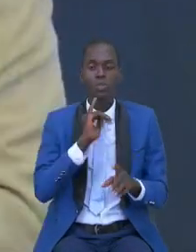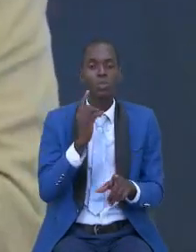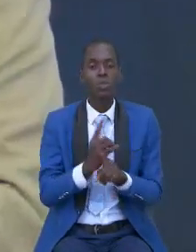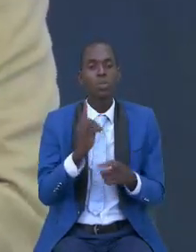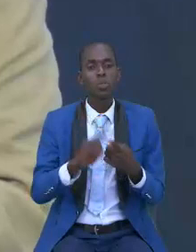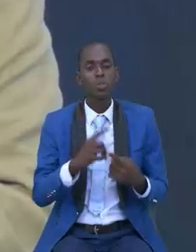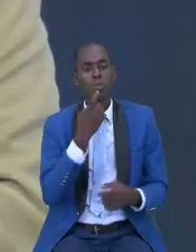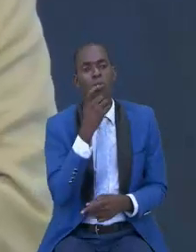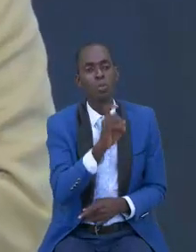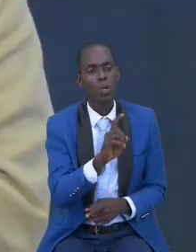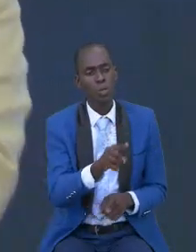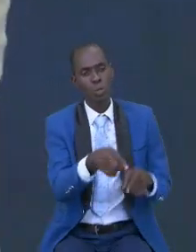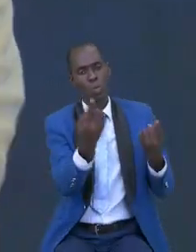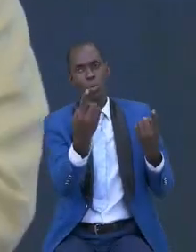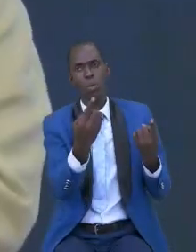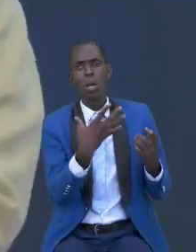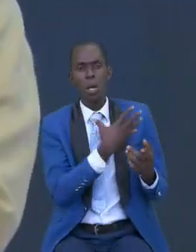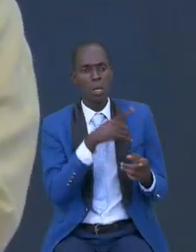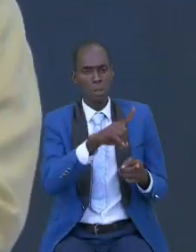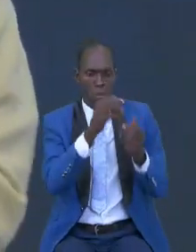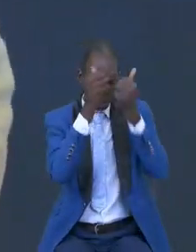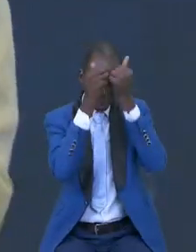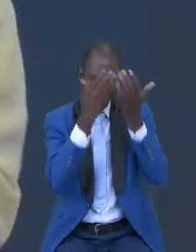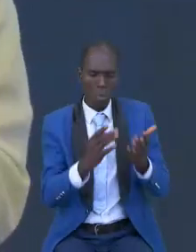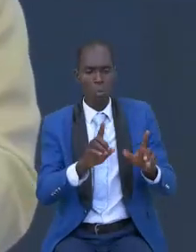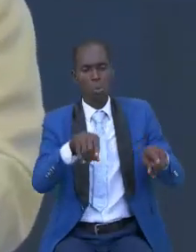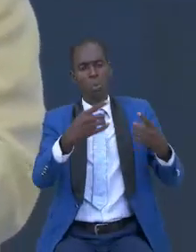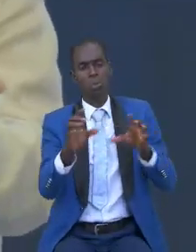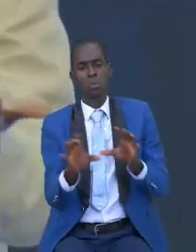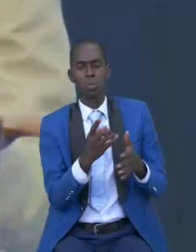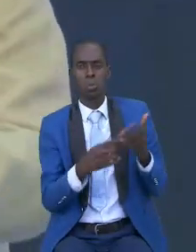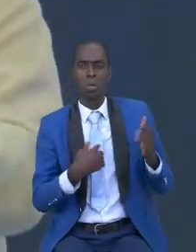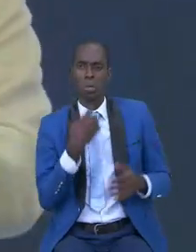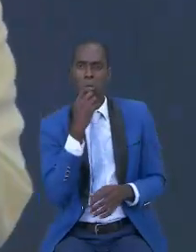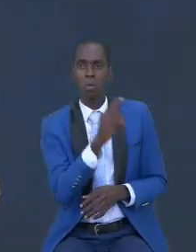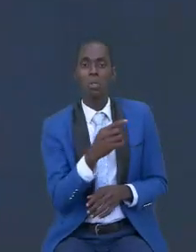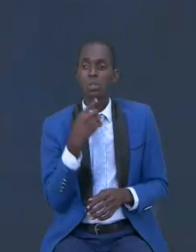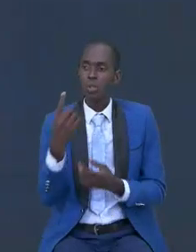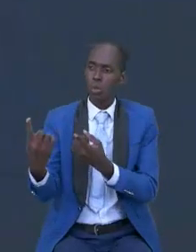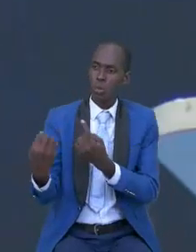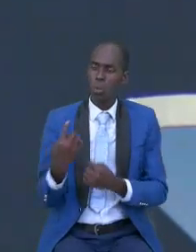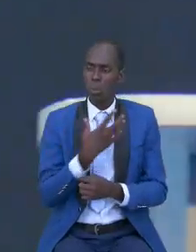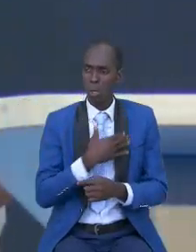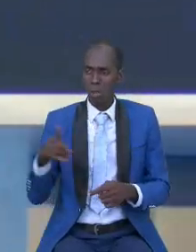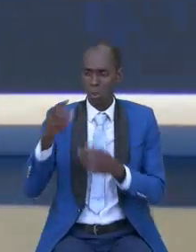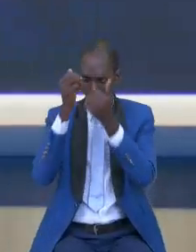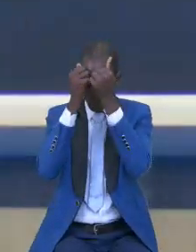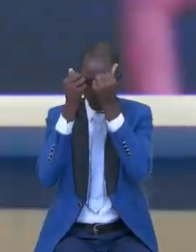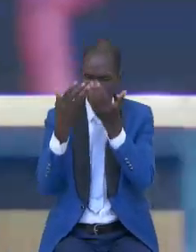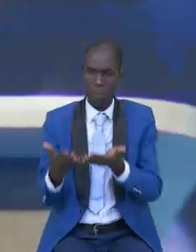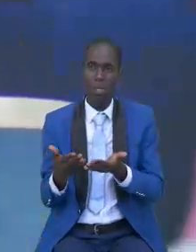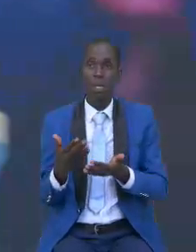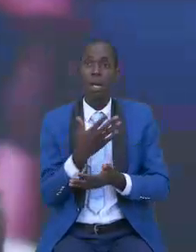go. And he goes to do what I told him to do. Come. And he comes. And then